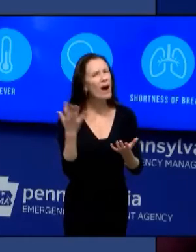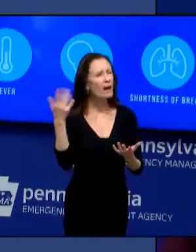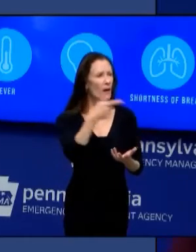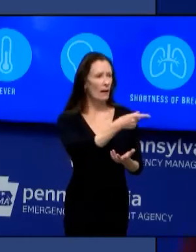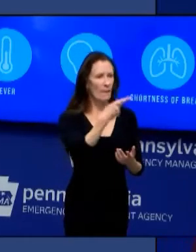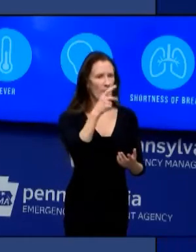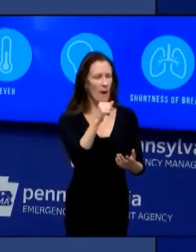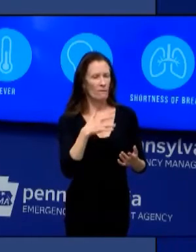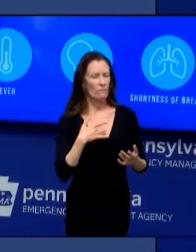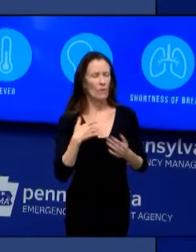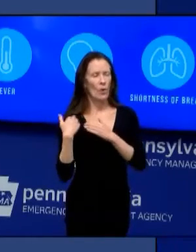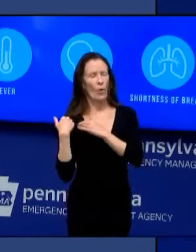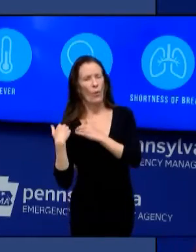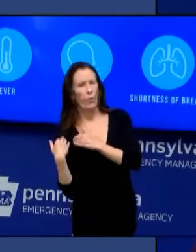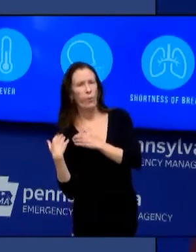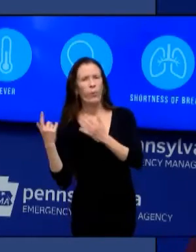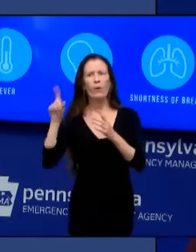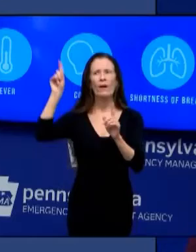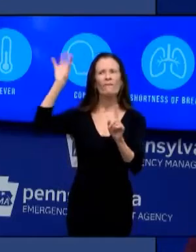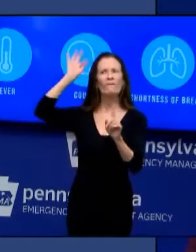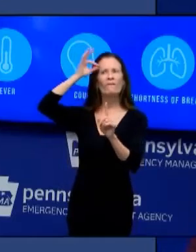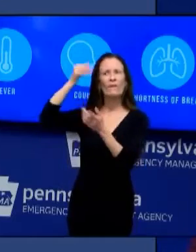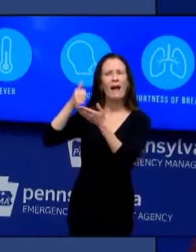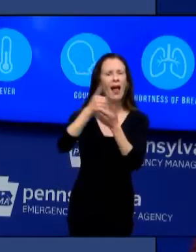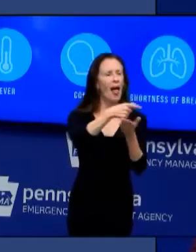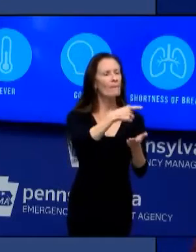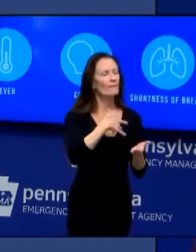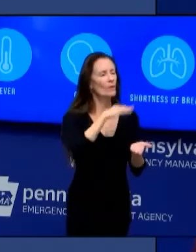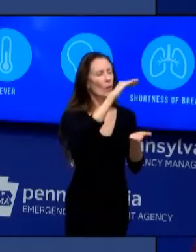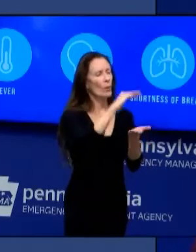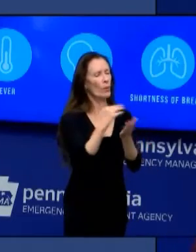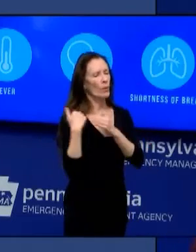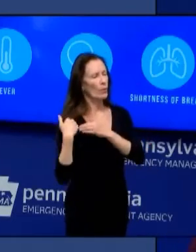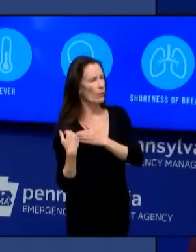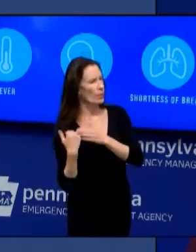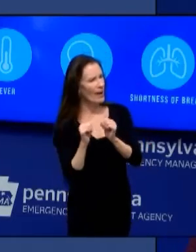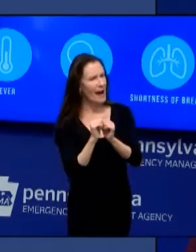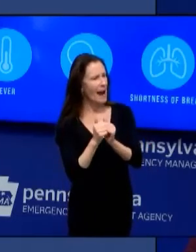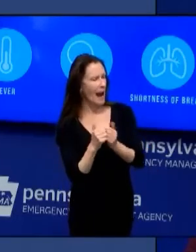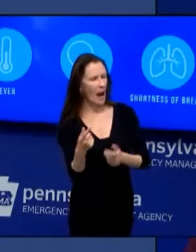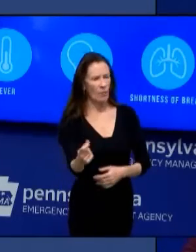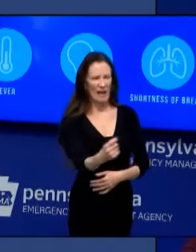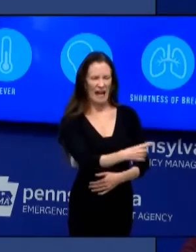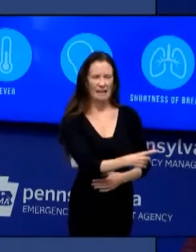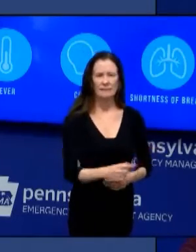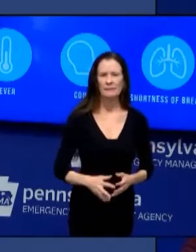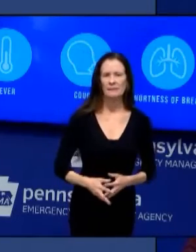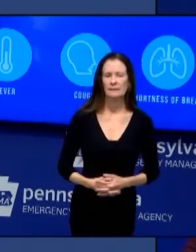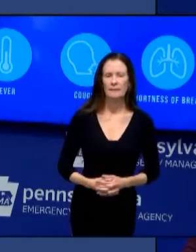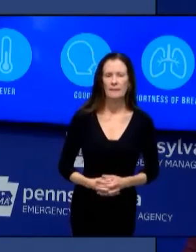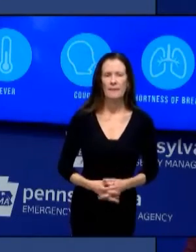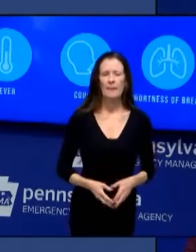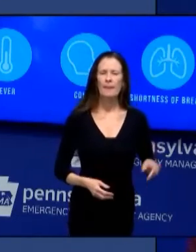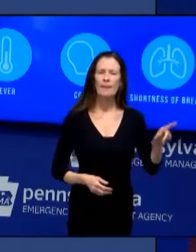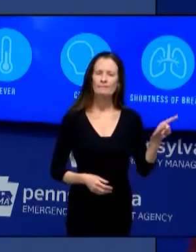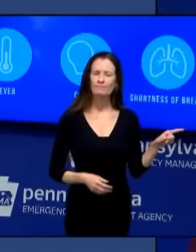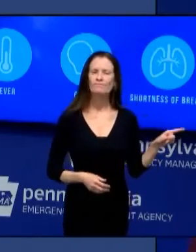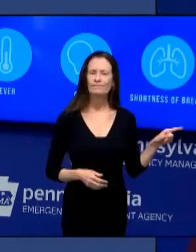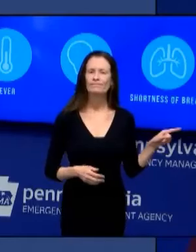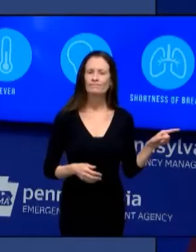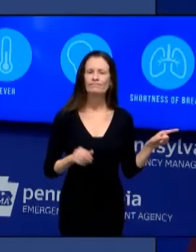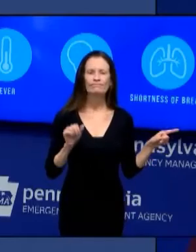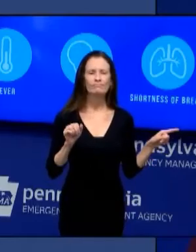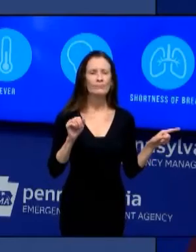for the federal government to continue to push out through the federal stockpile the personal protective equipment and ventilators